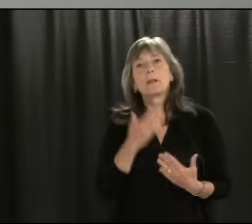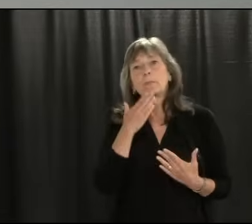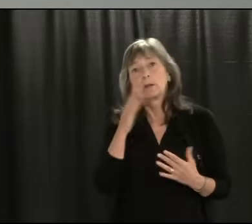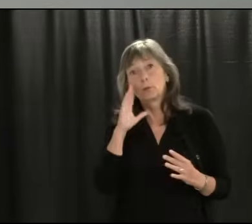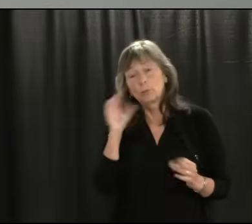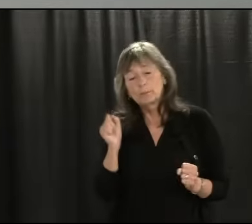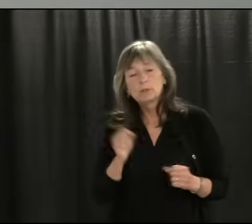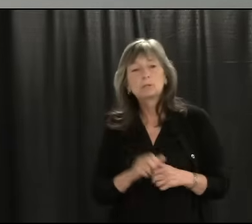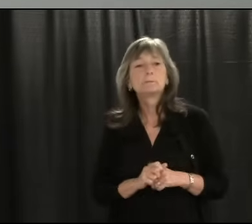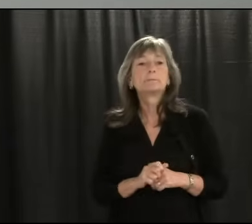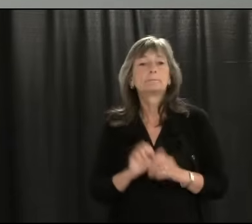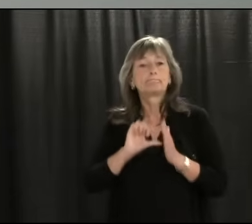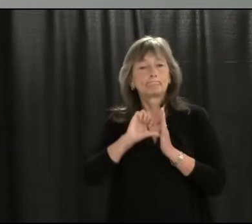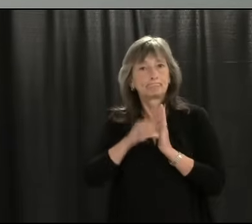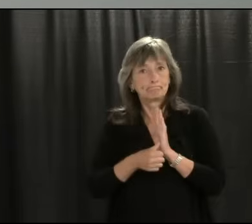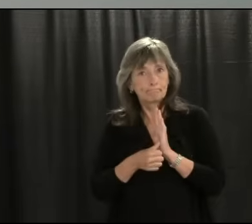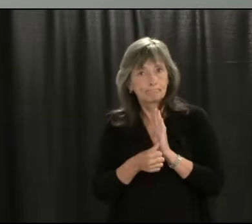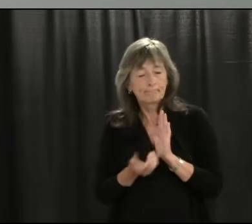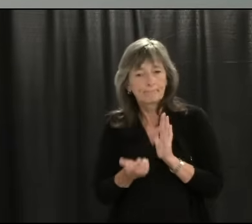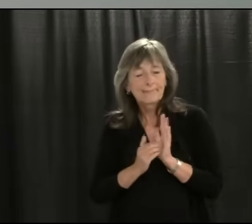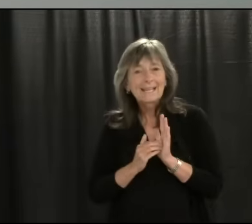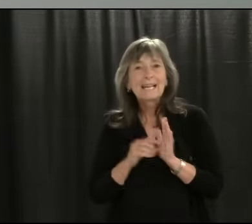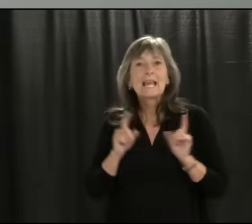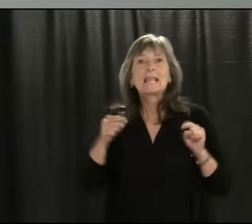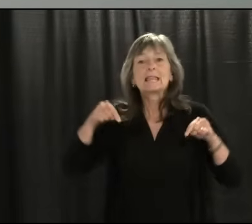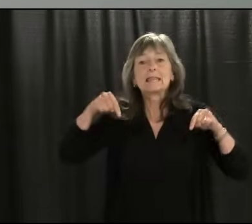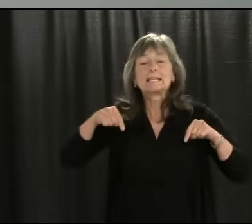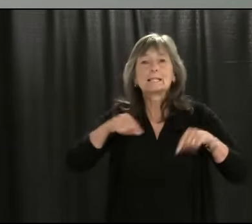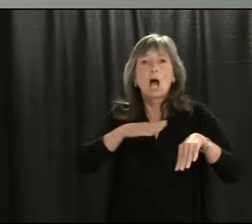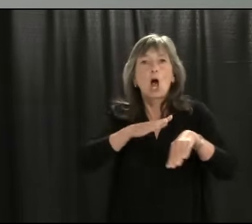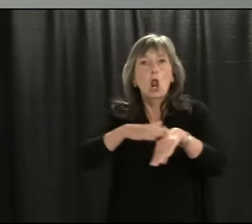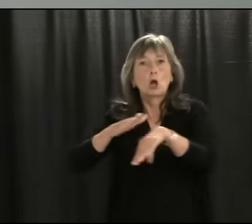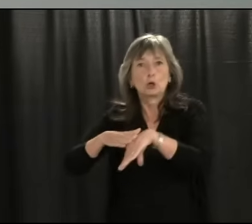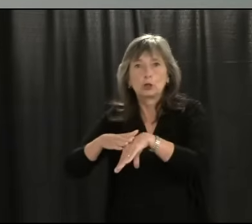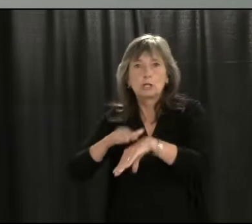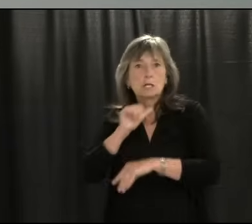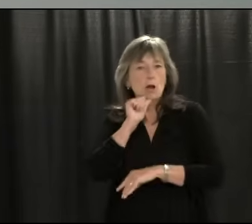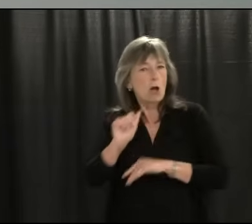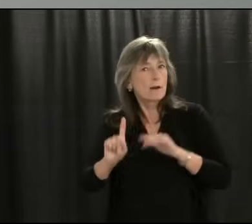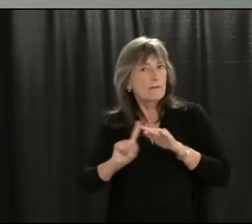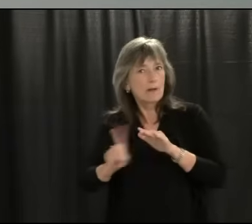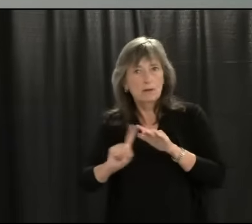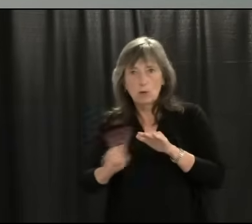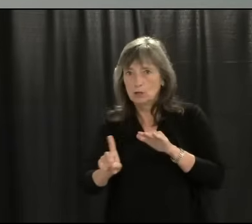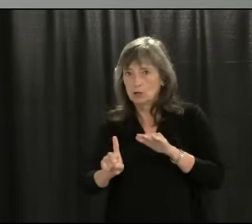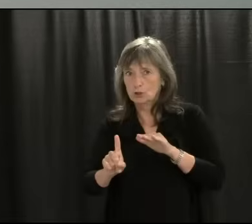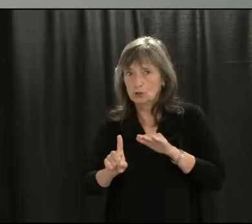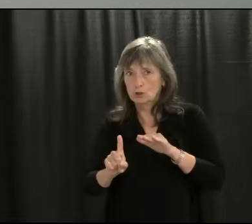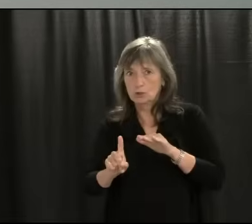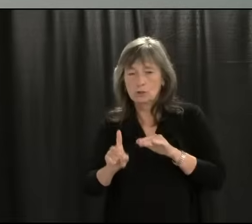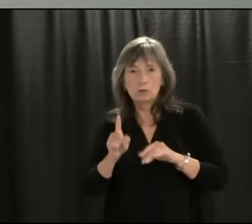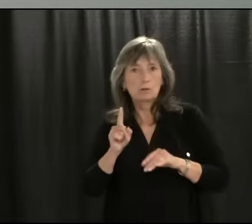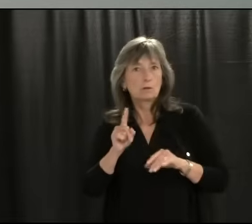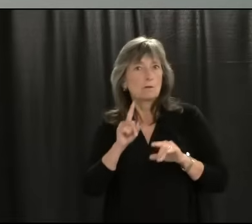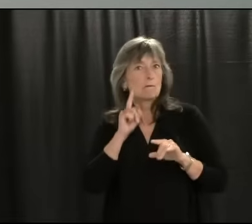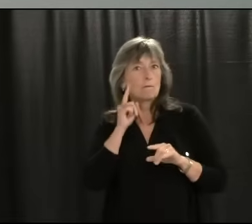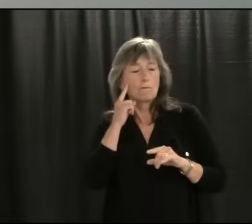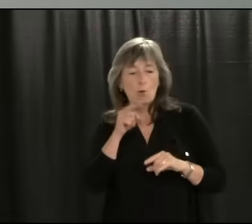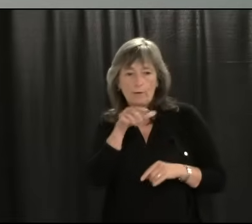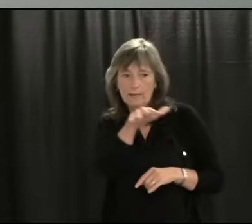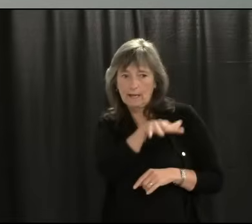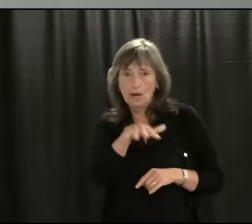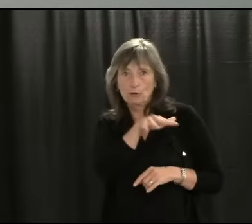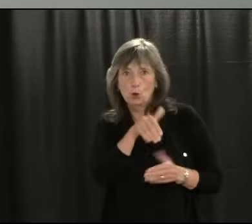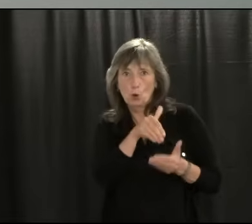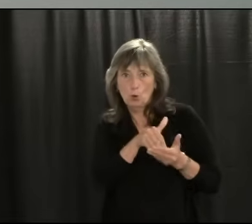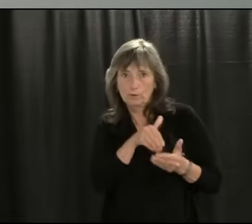I think it's important to emphasize this is an alert. It is not an order to evacuate for the residents in these areas.